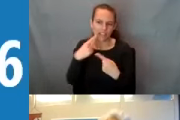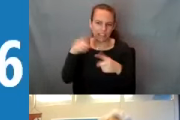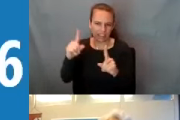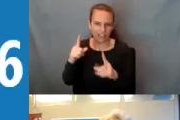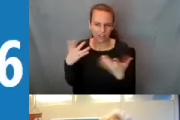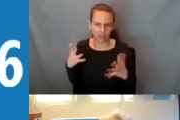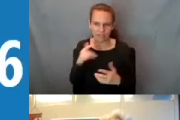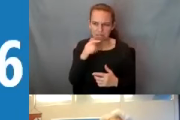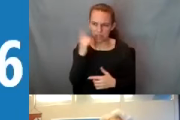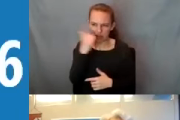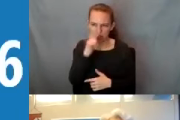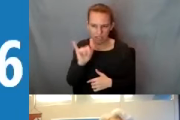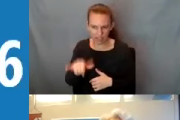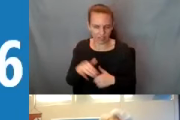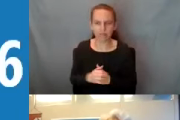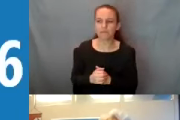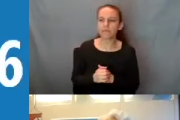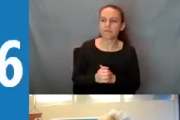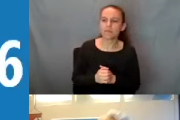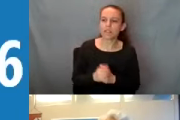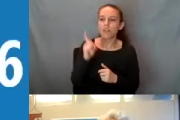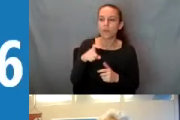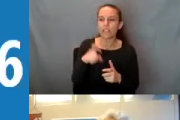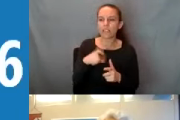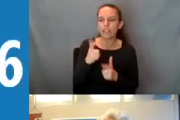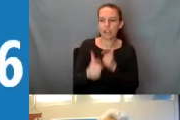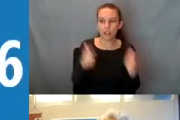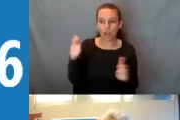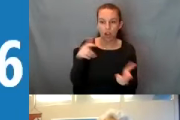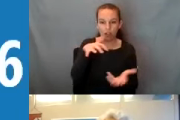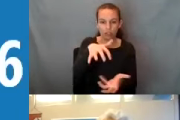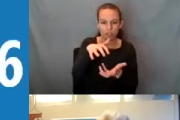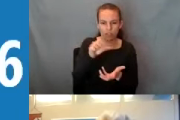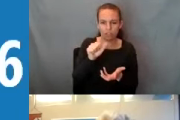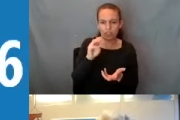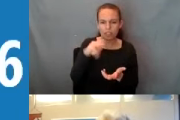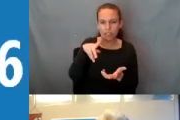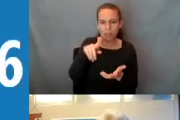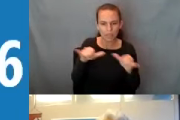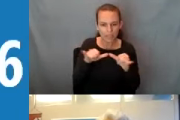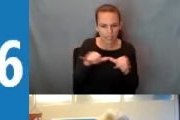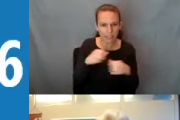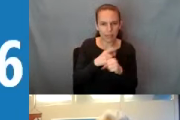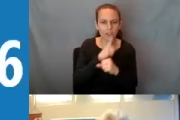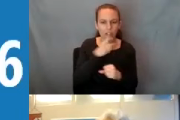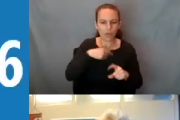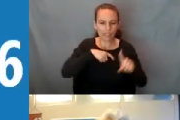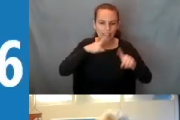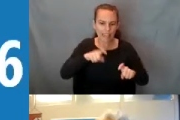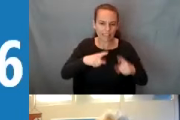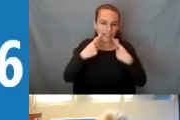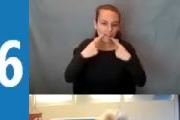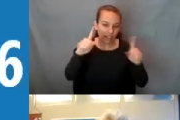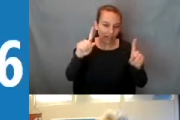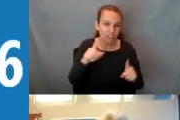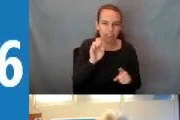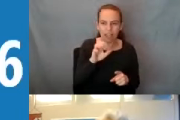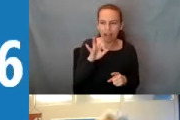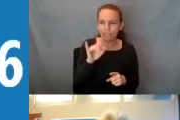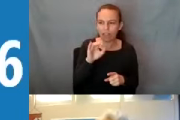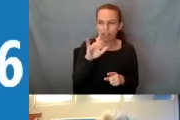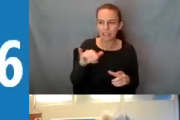large sample sizes to make sure that we can test efficacy in a robust,